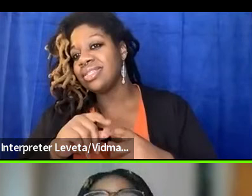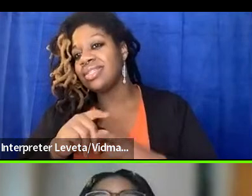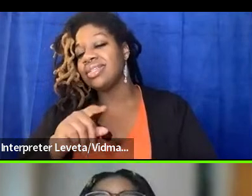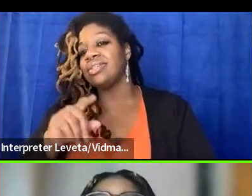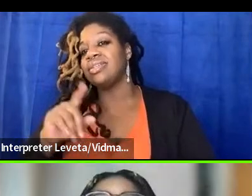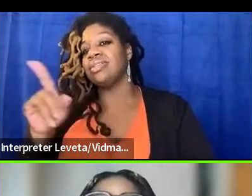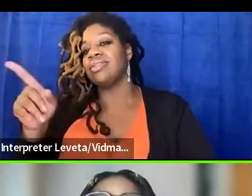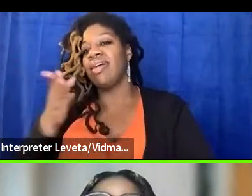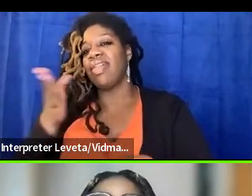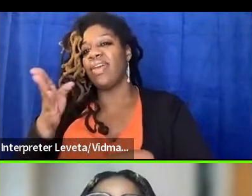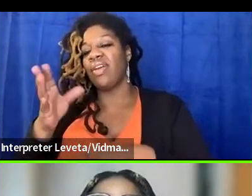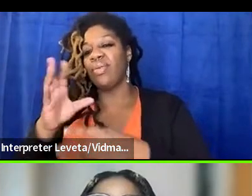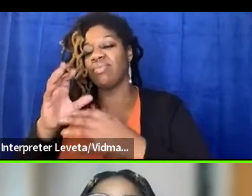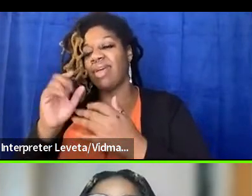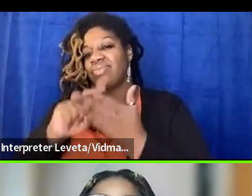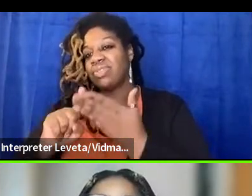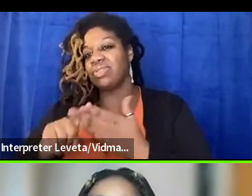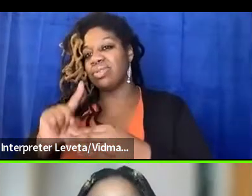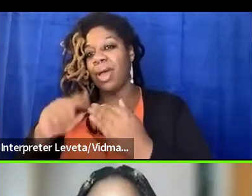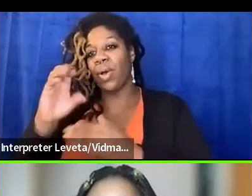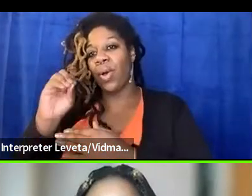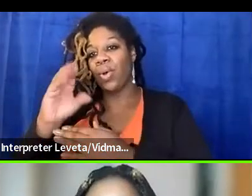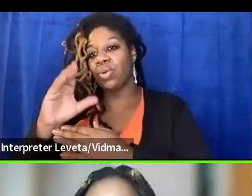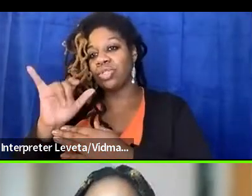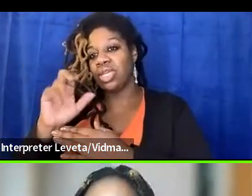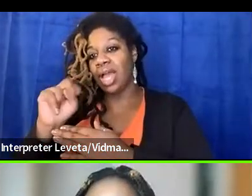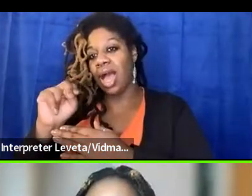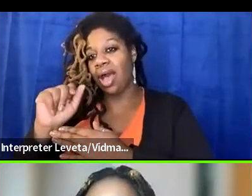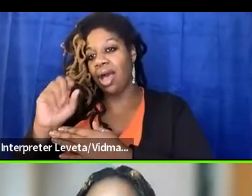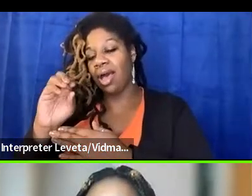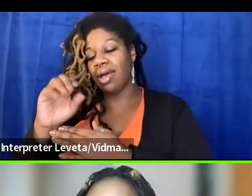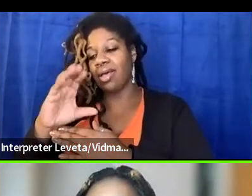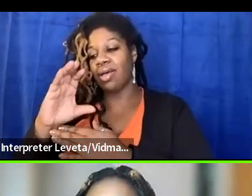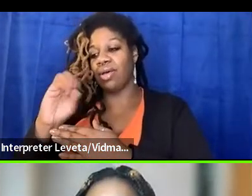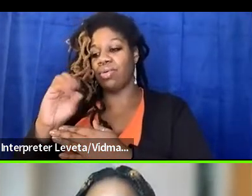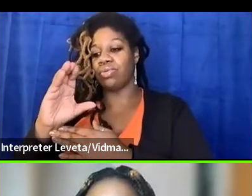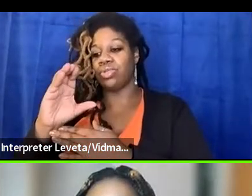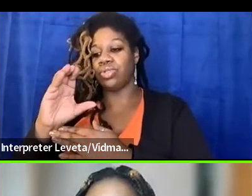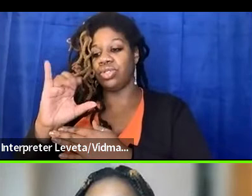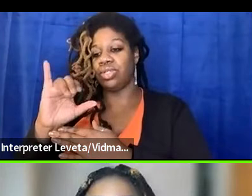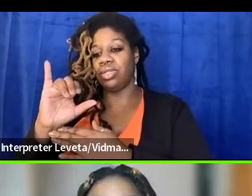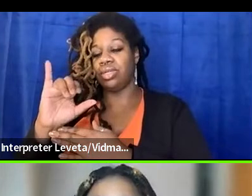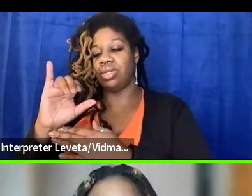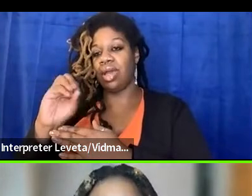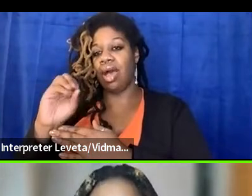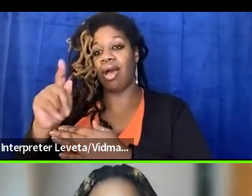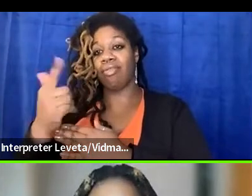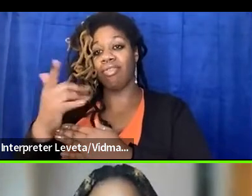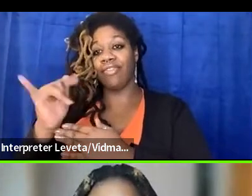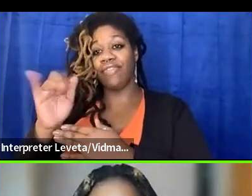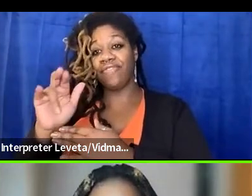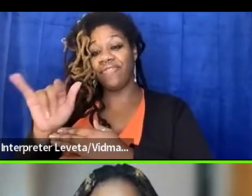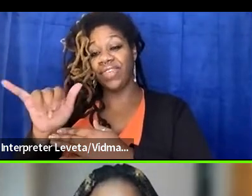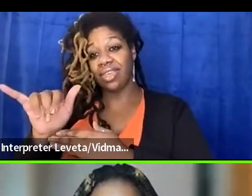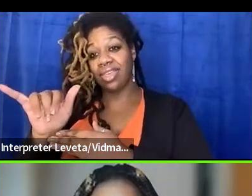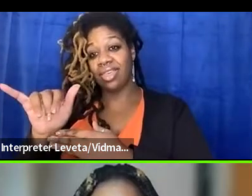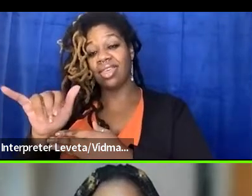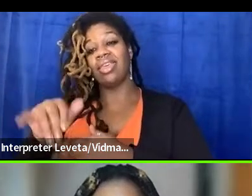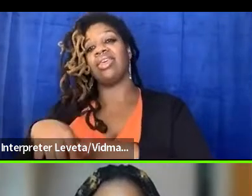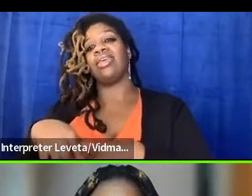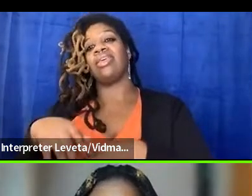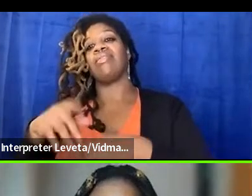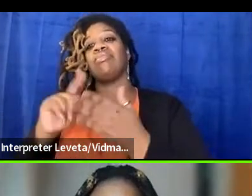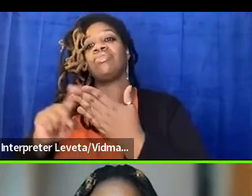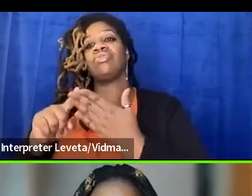Oceanography. And I did research in labs in our department. But I wasn't sure what I wanted to study in